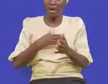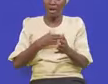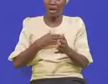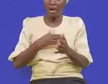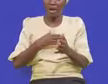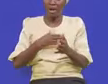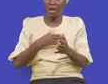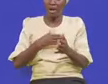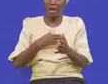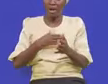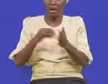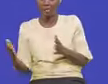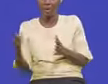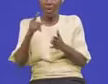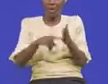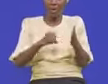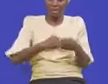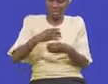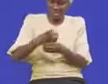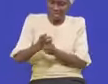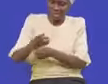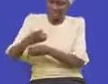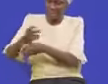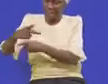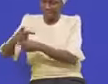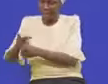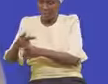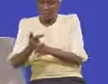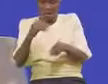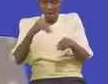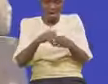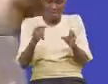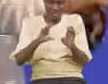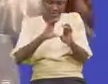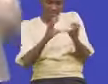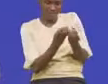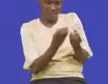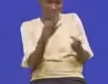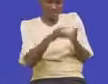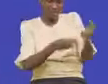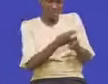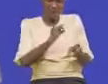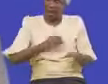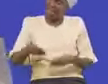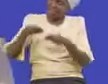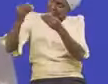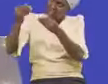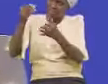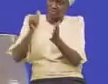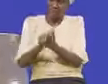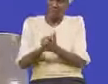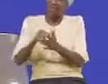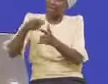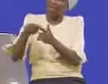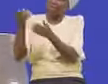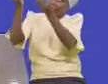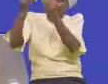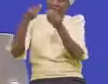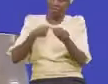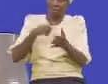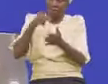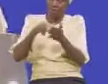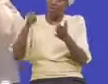nao. I manufacture in the factory of the world. I give you that. And then you can give me what you